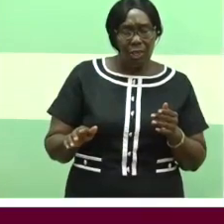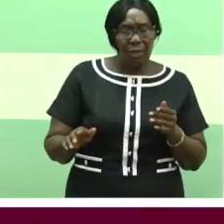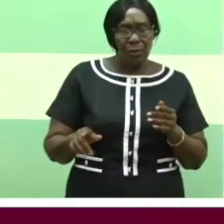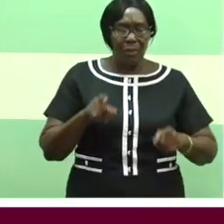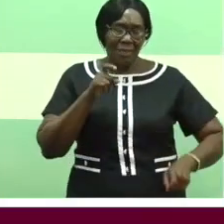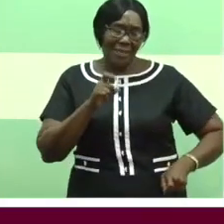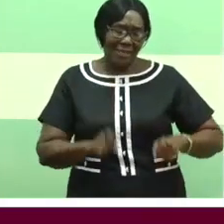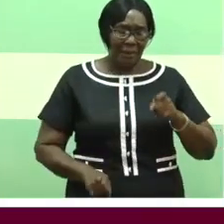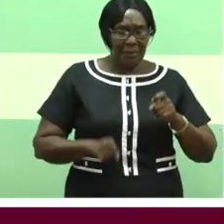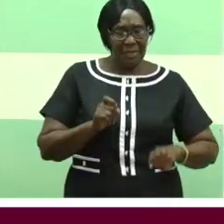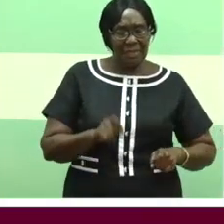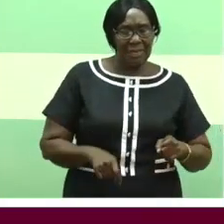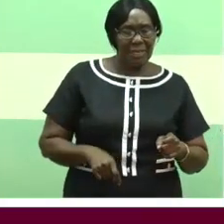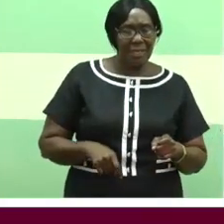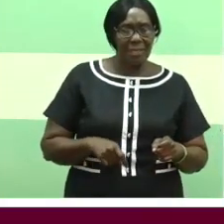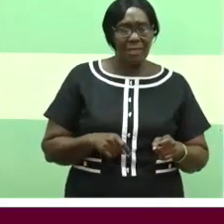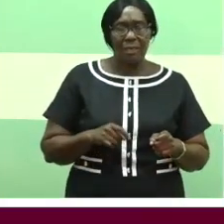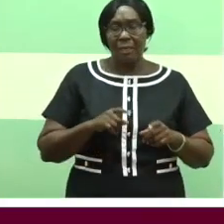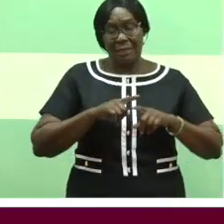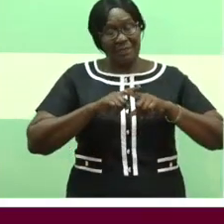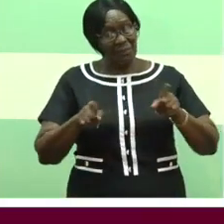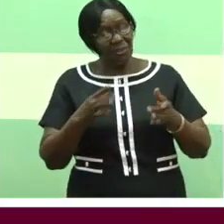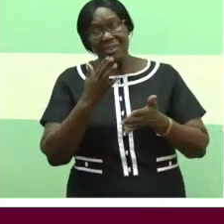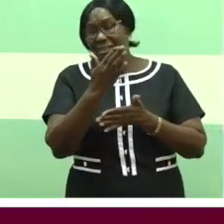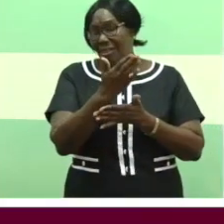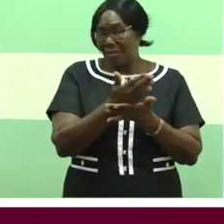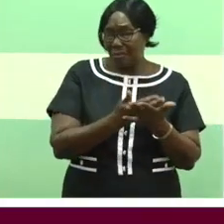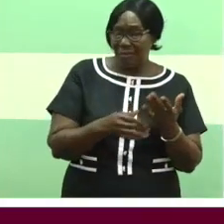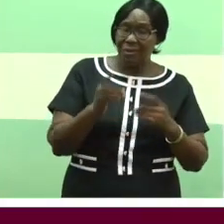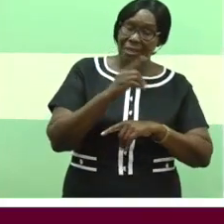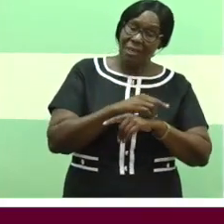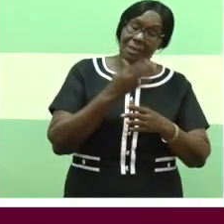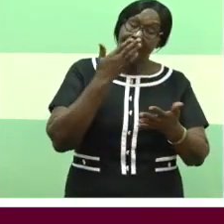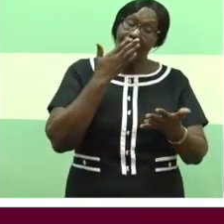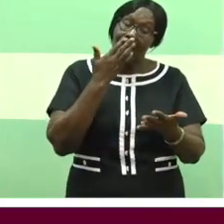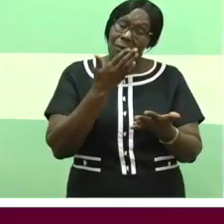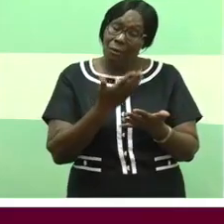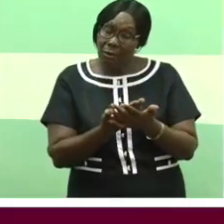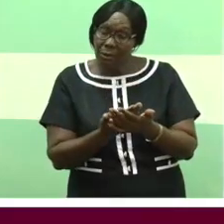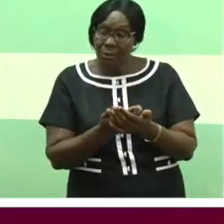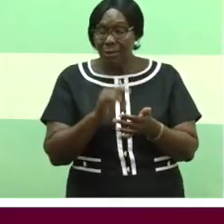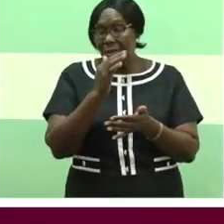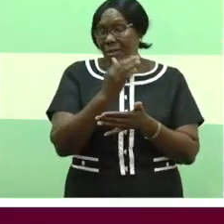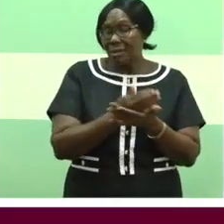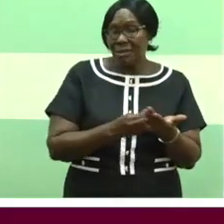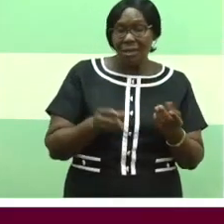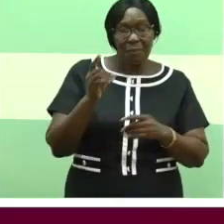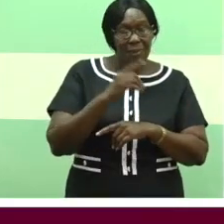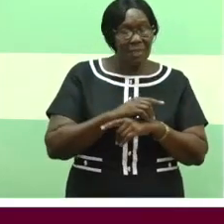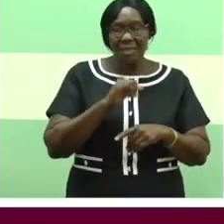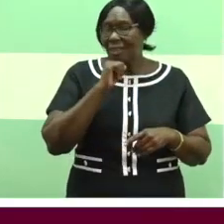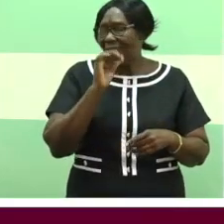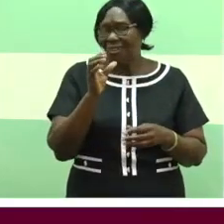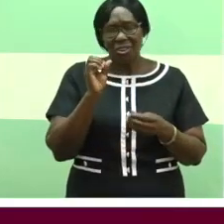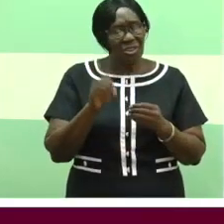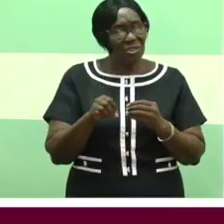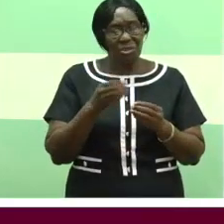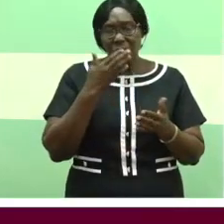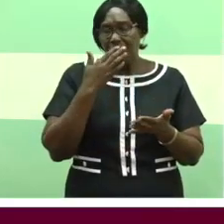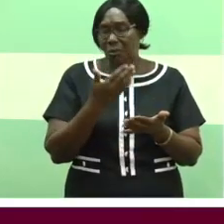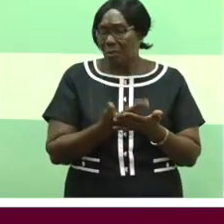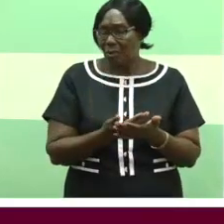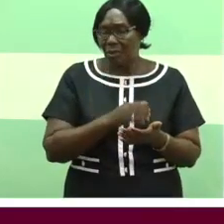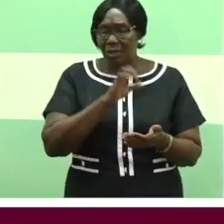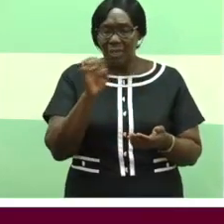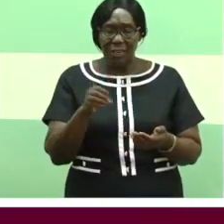varies. Some days they have good days, some days it's not so good. Even for students without disabilities,